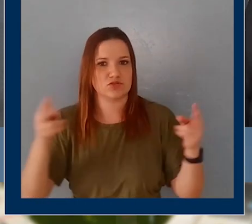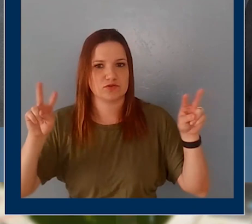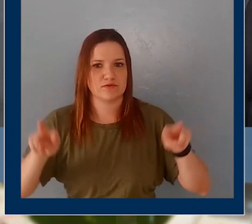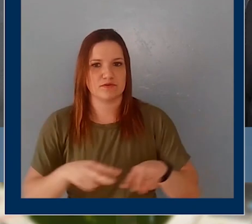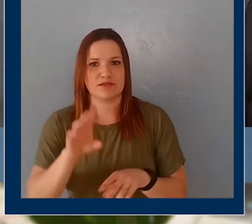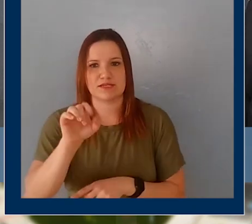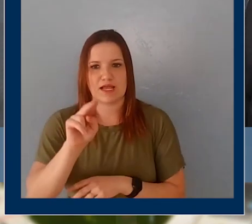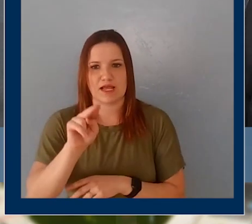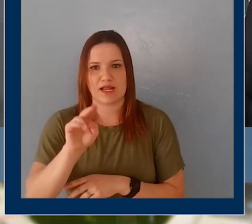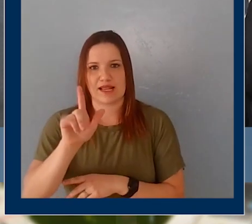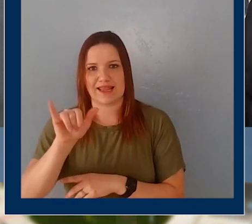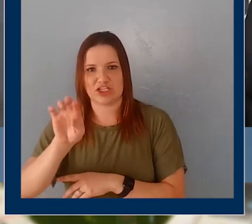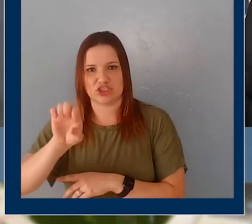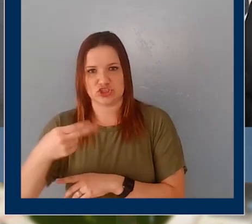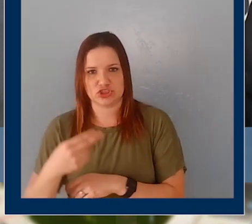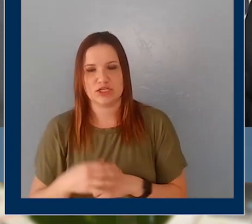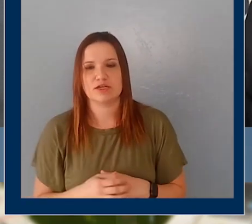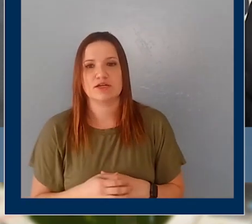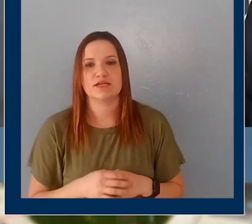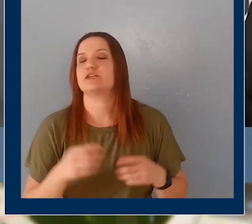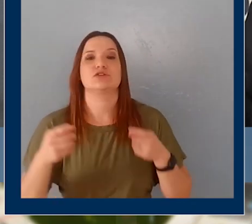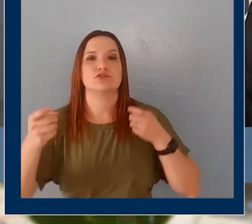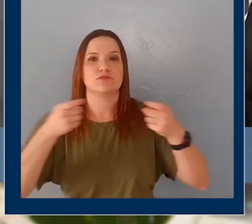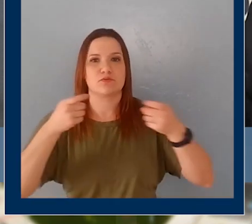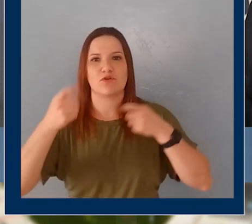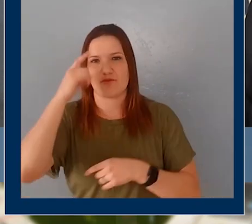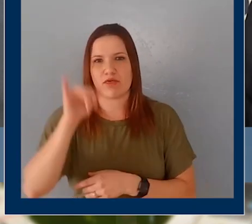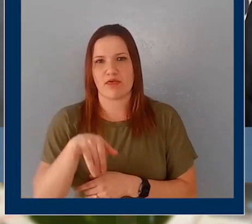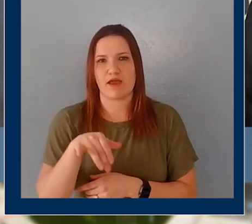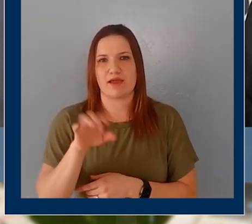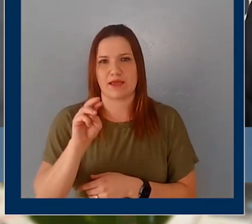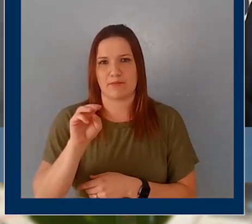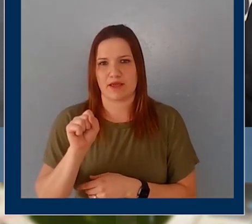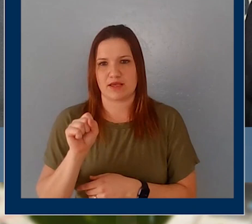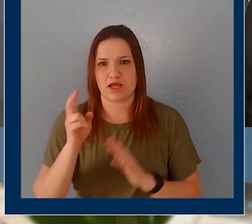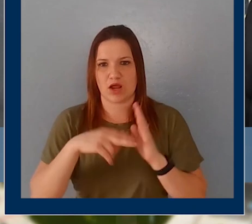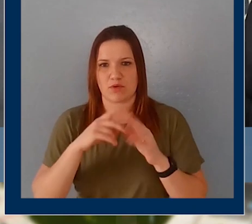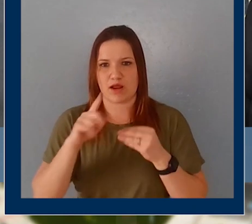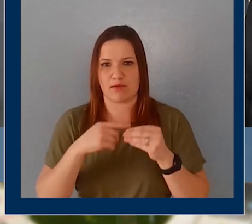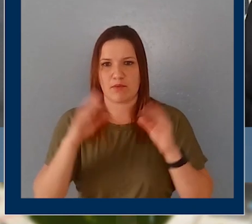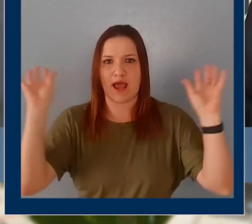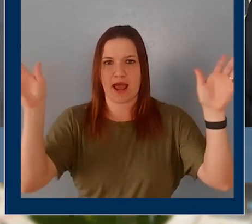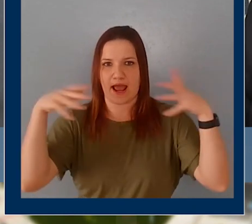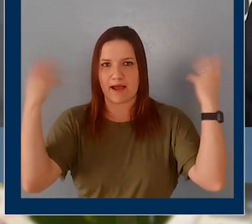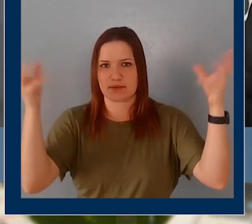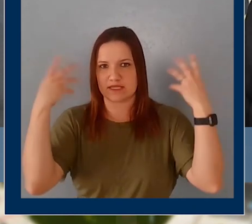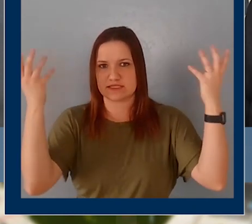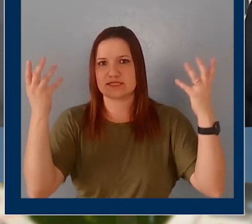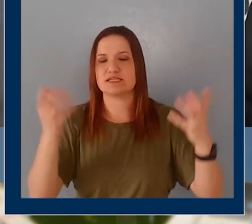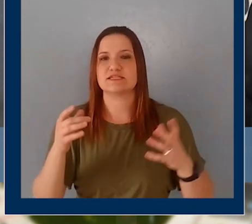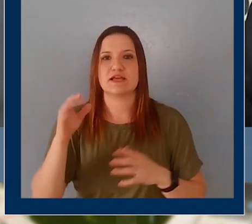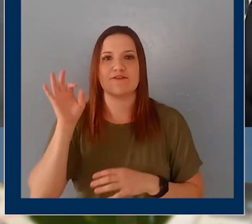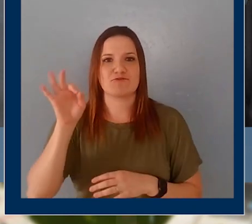field. It kind of came as a surprise to me when I learned that Tulare County EMS and